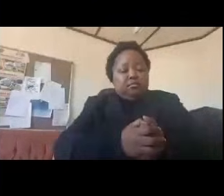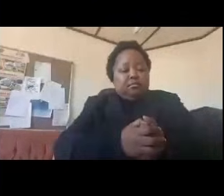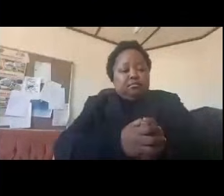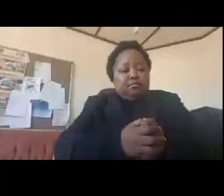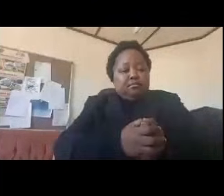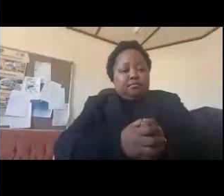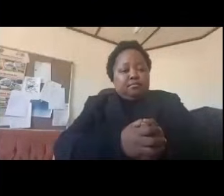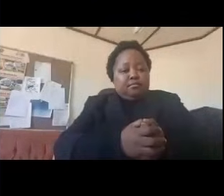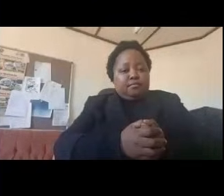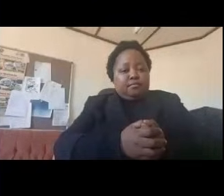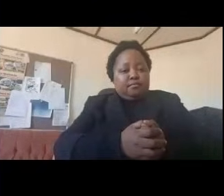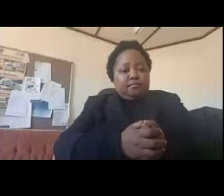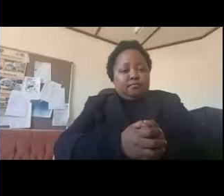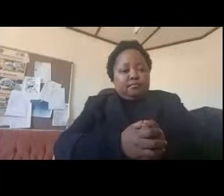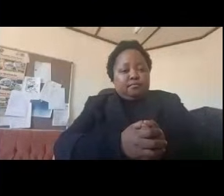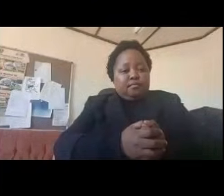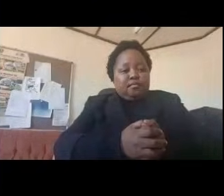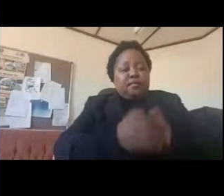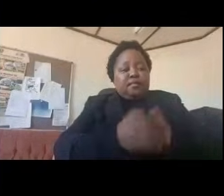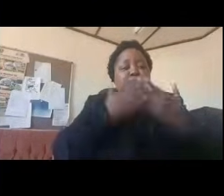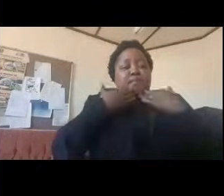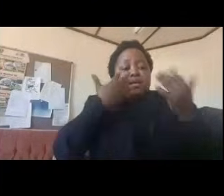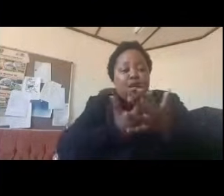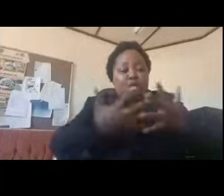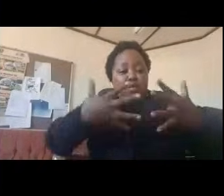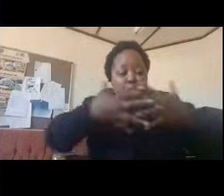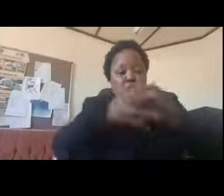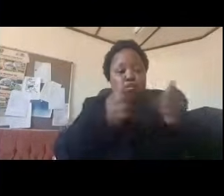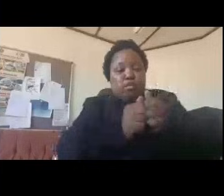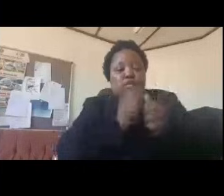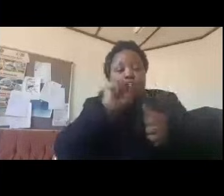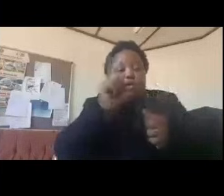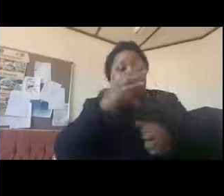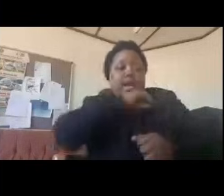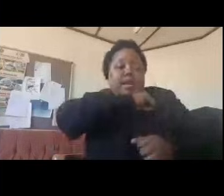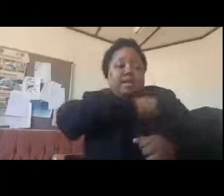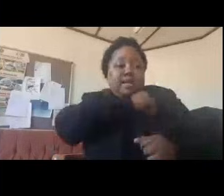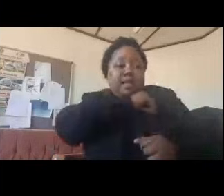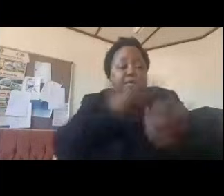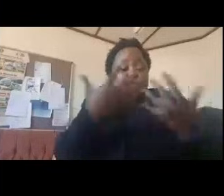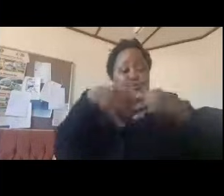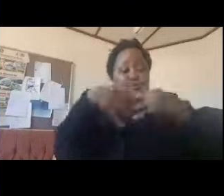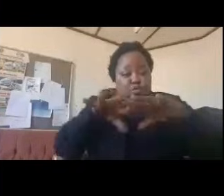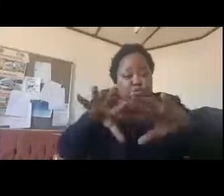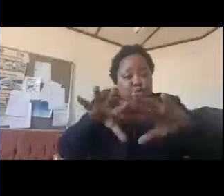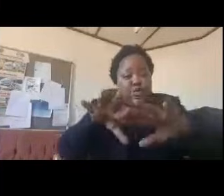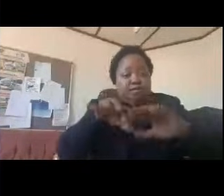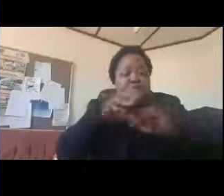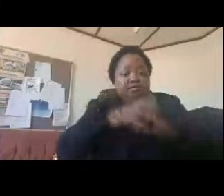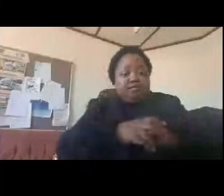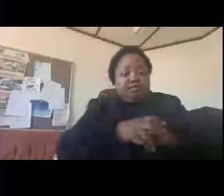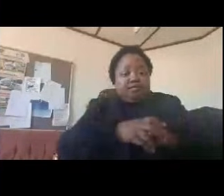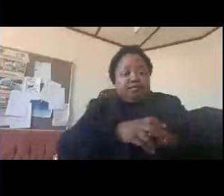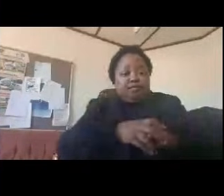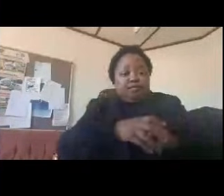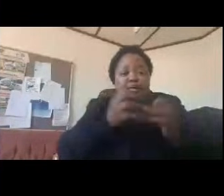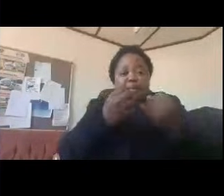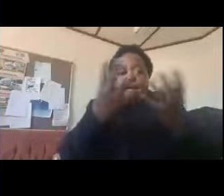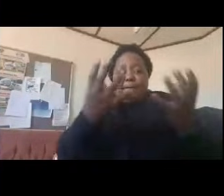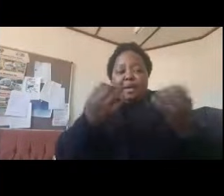Let's connect this to creating space for all, disability and inclusion. Often when we talk about